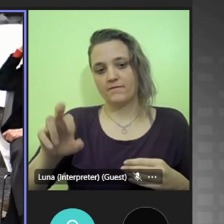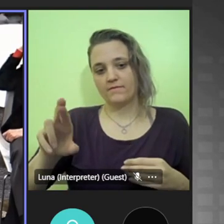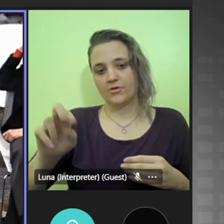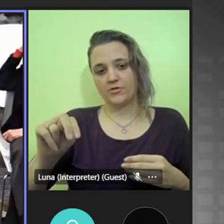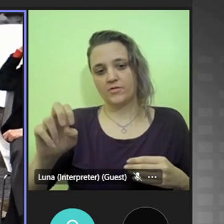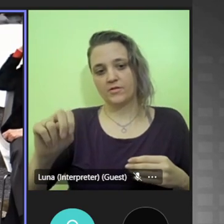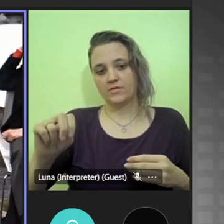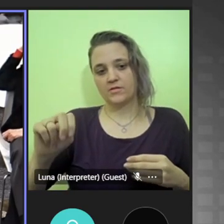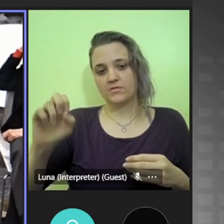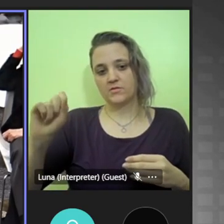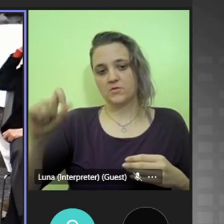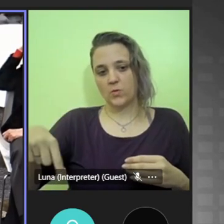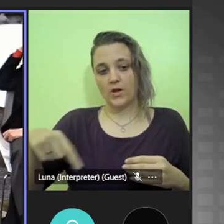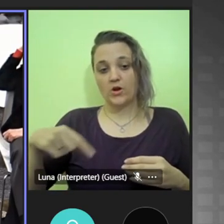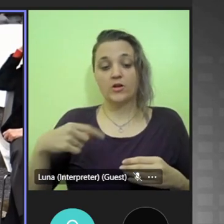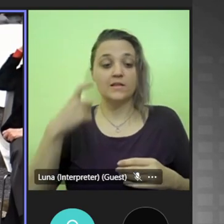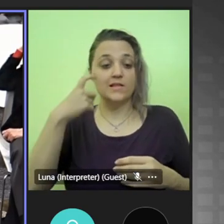last